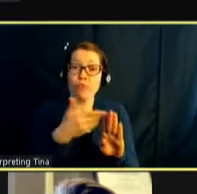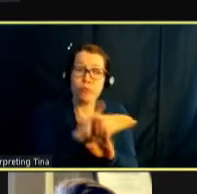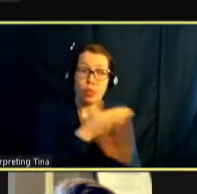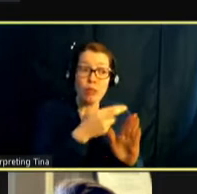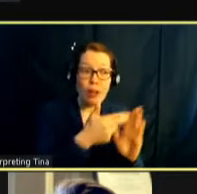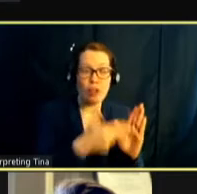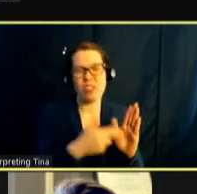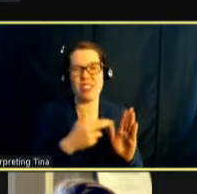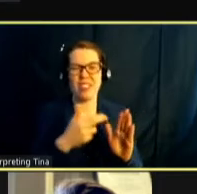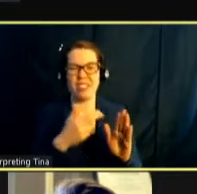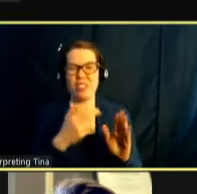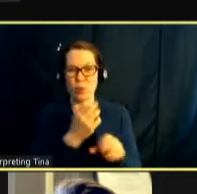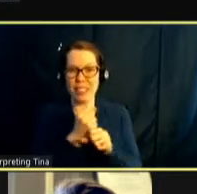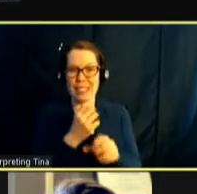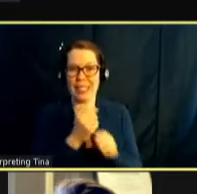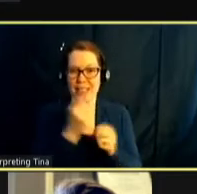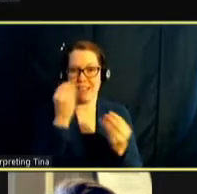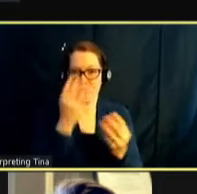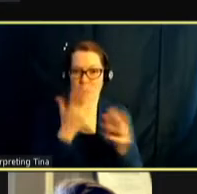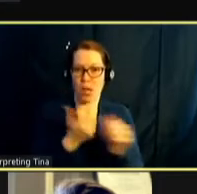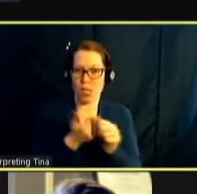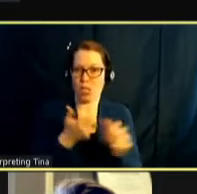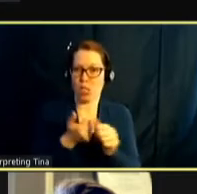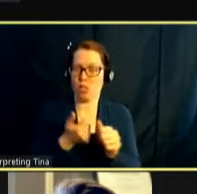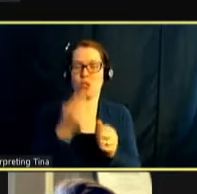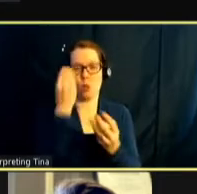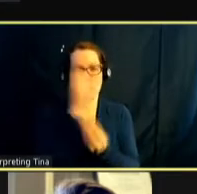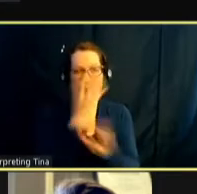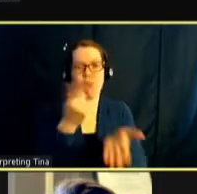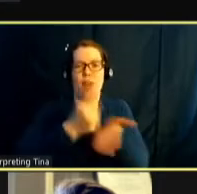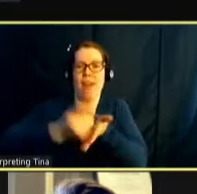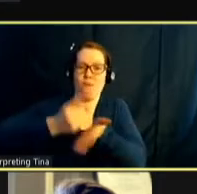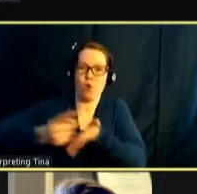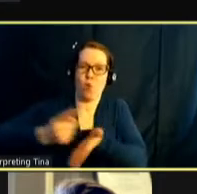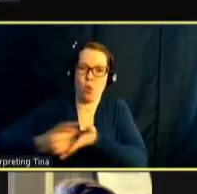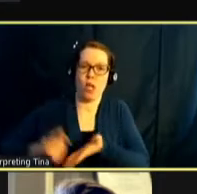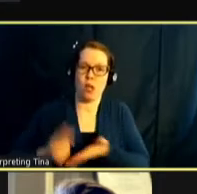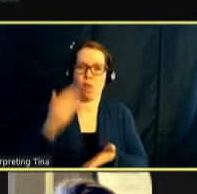call it a newsletter, so you kind of know what's going on every week.